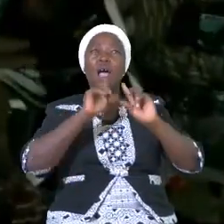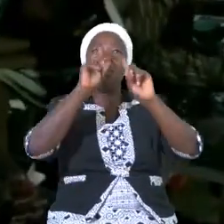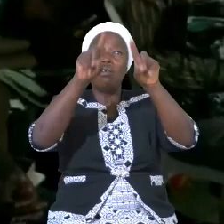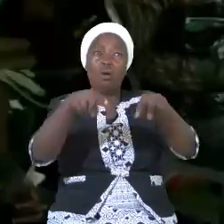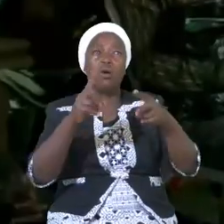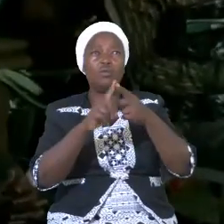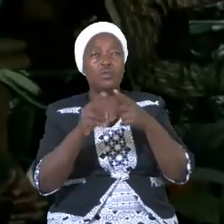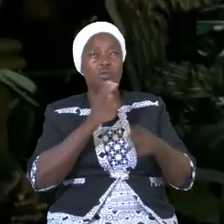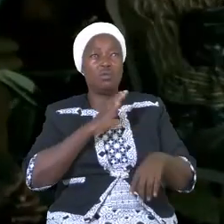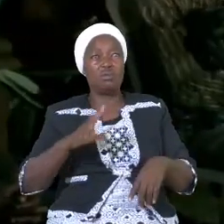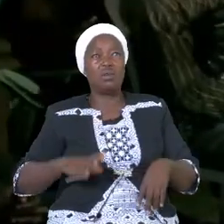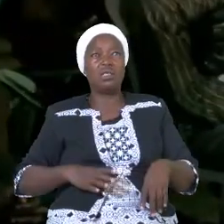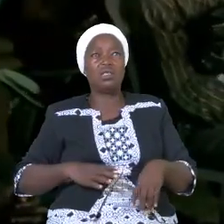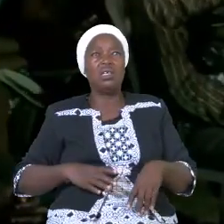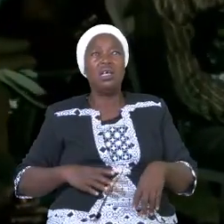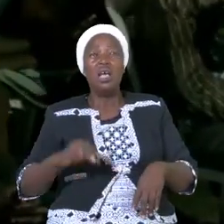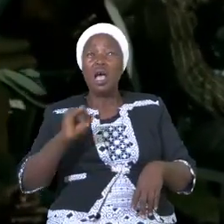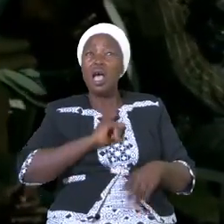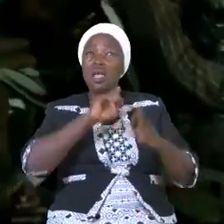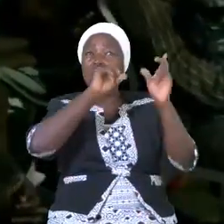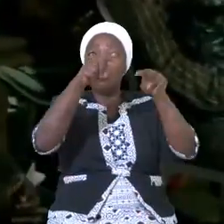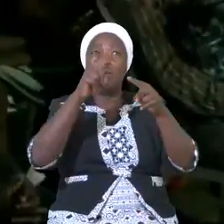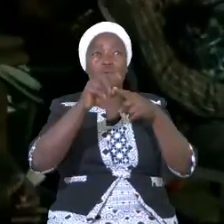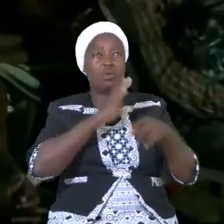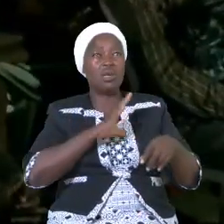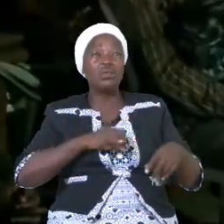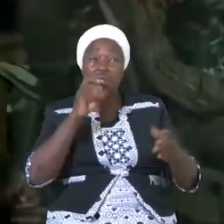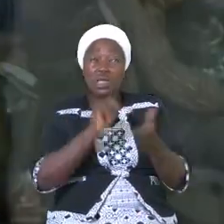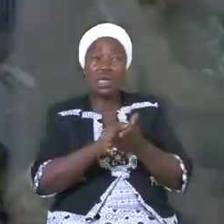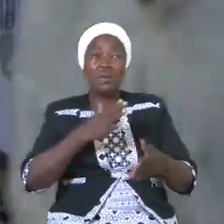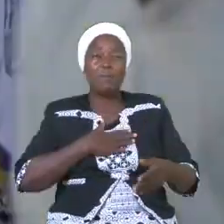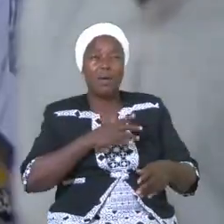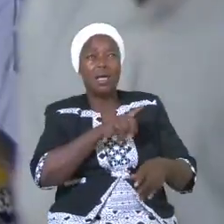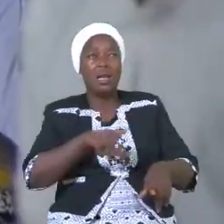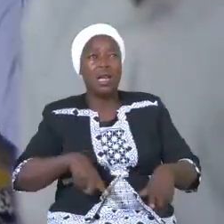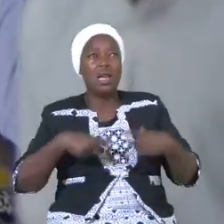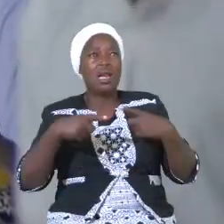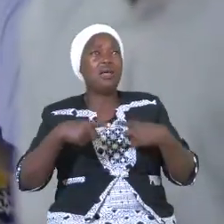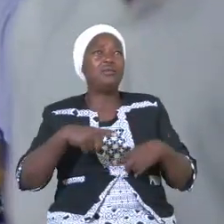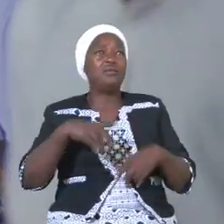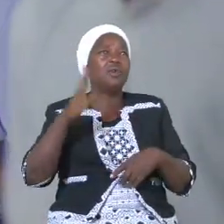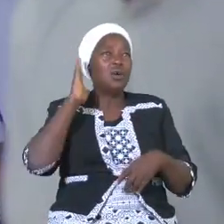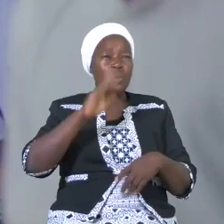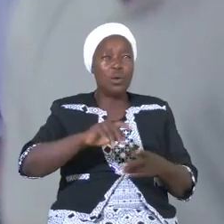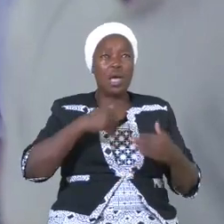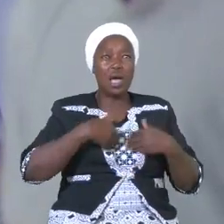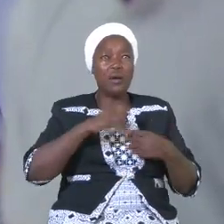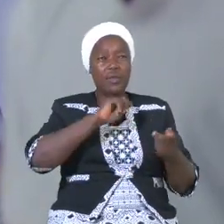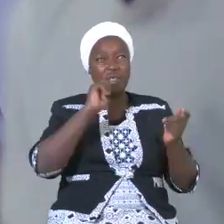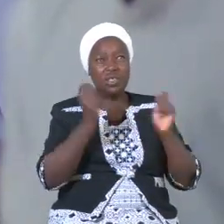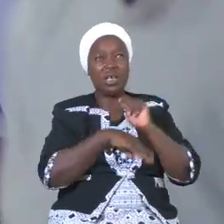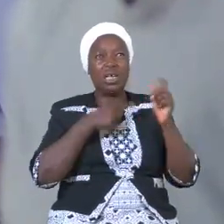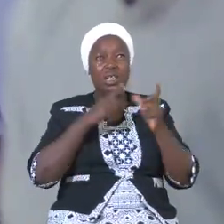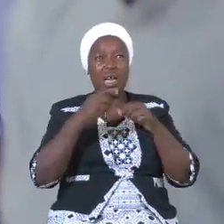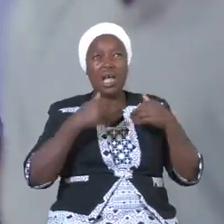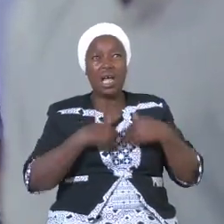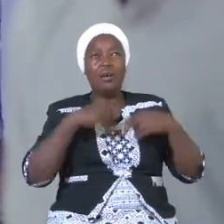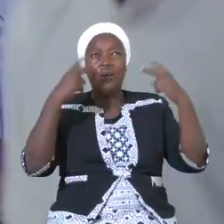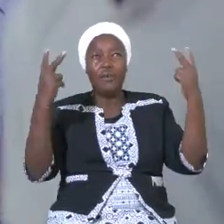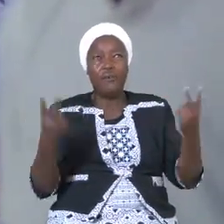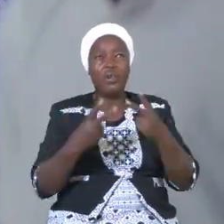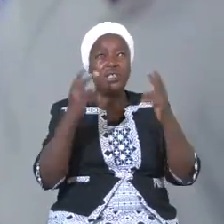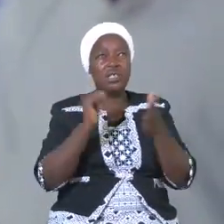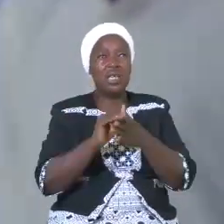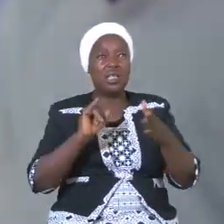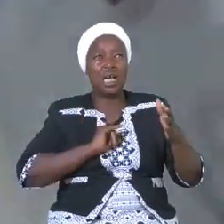christ so that my life will take on the victory i've been desiring